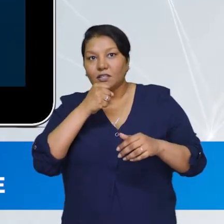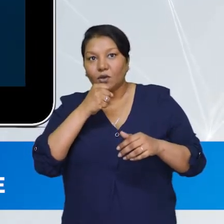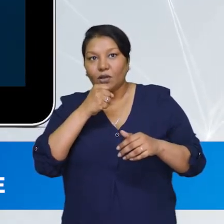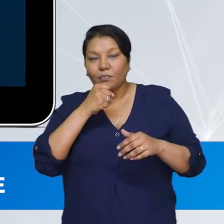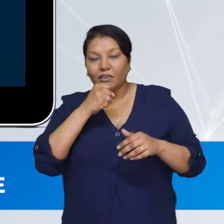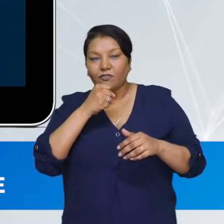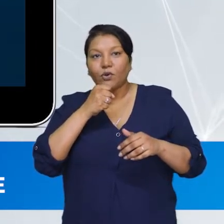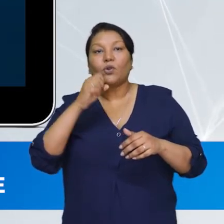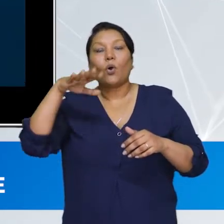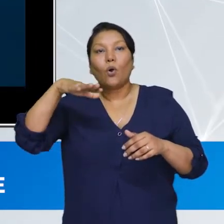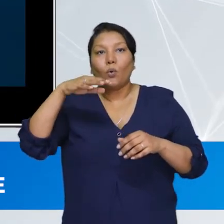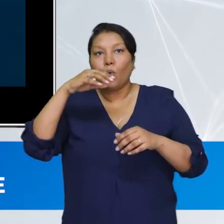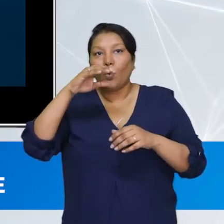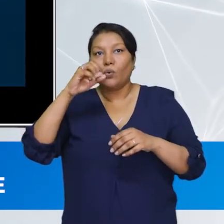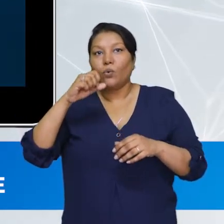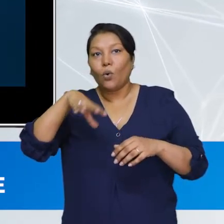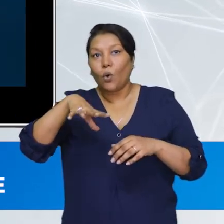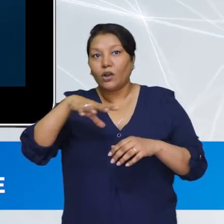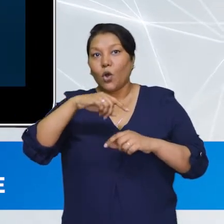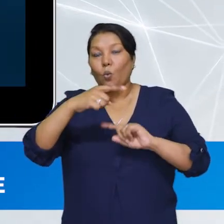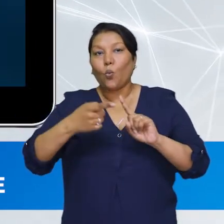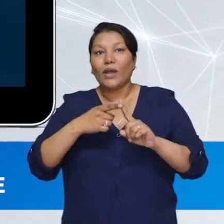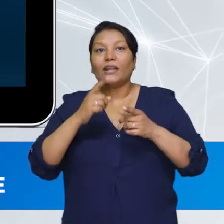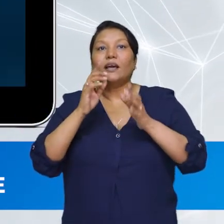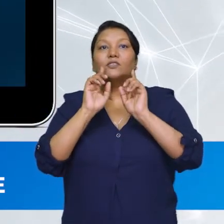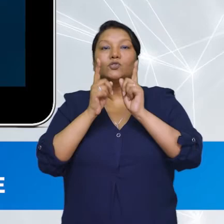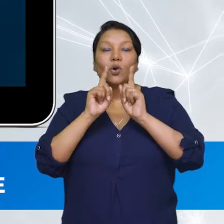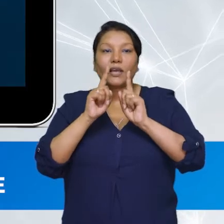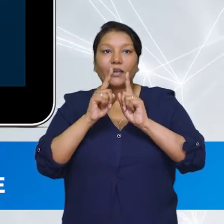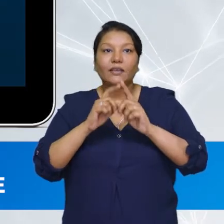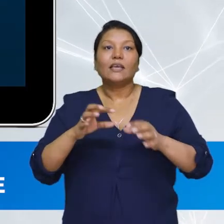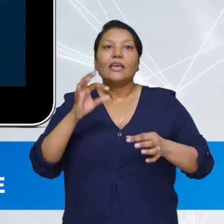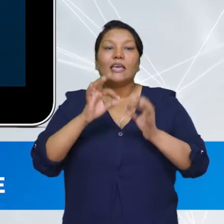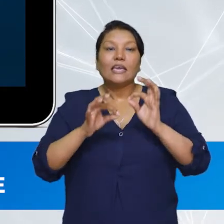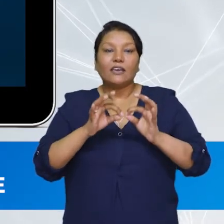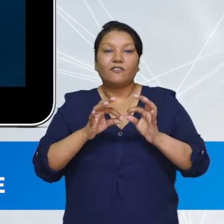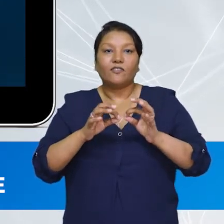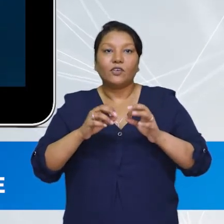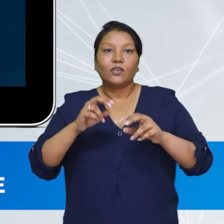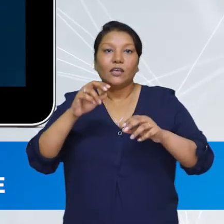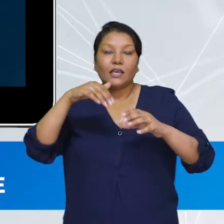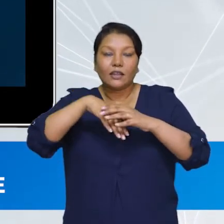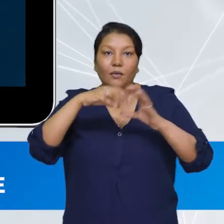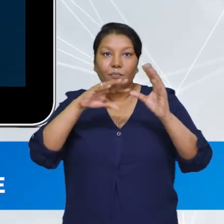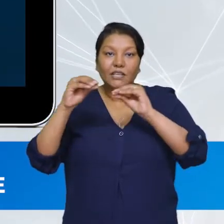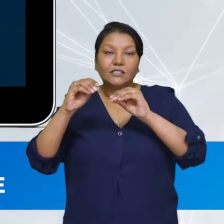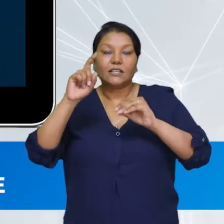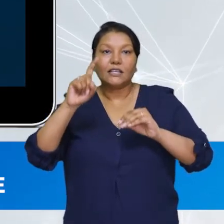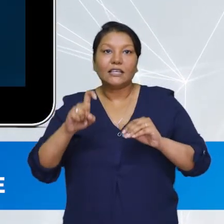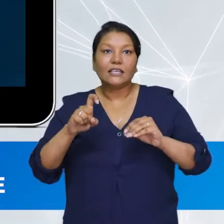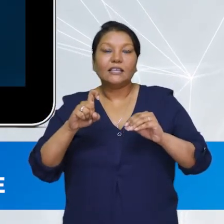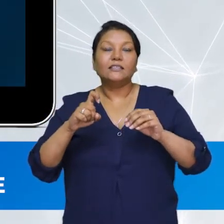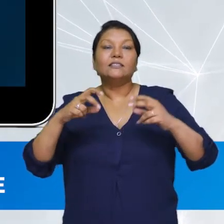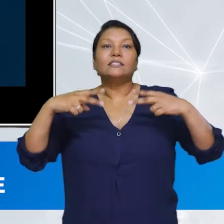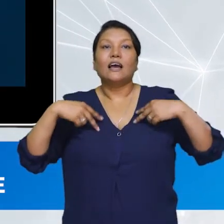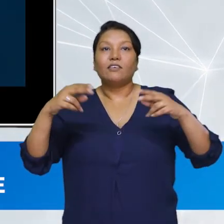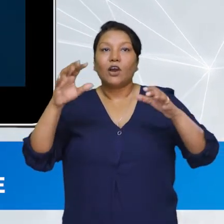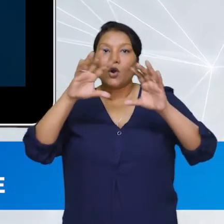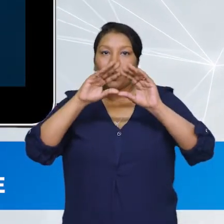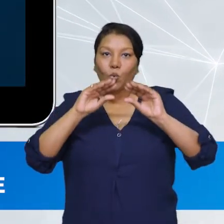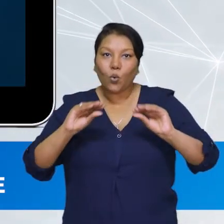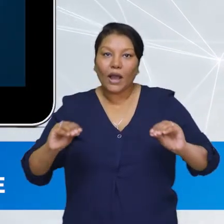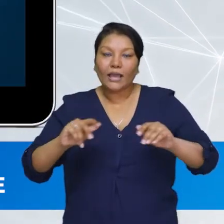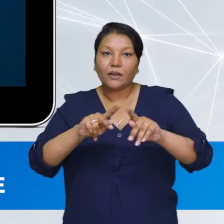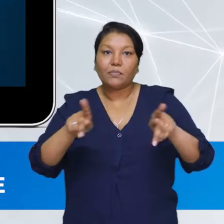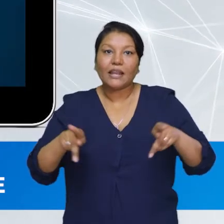unless you are asking a question or contributing. Choose appropriate surroundings before joining the call. Your surroundings should have limited